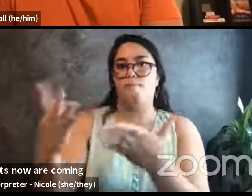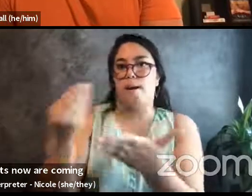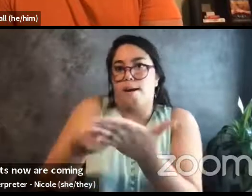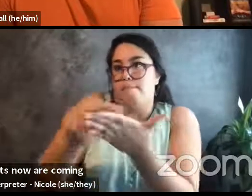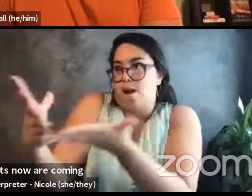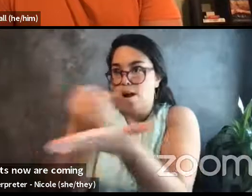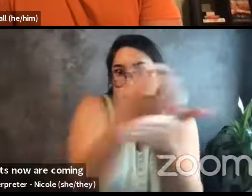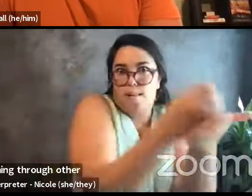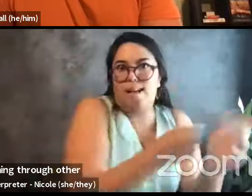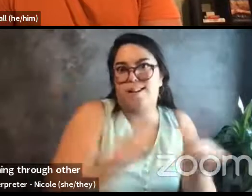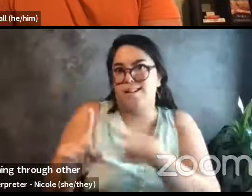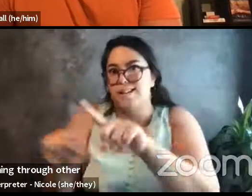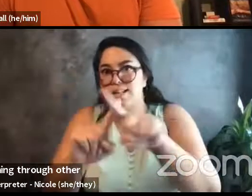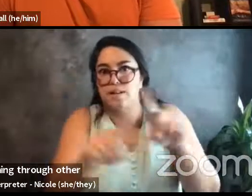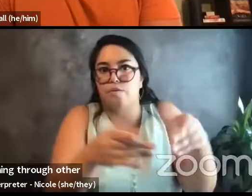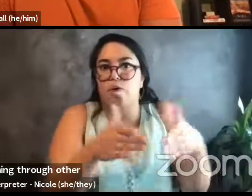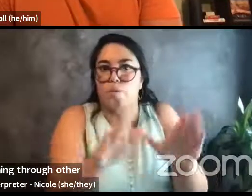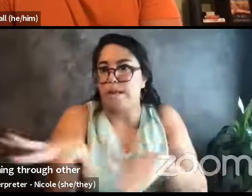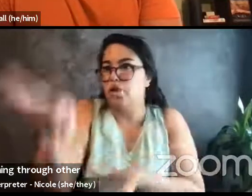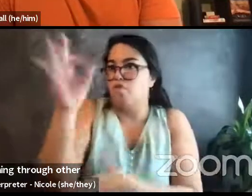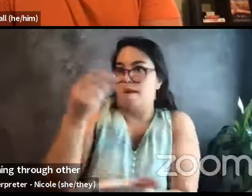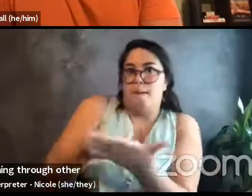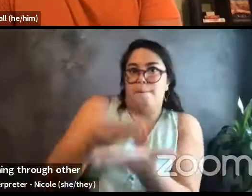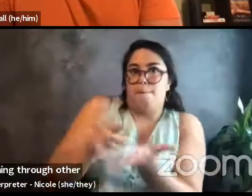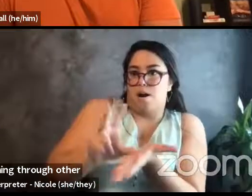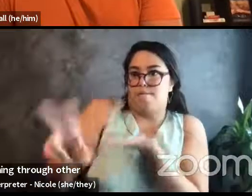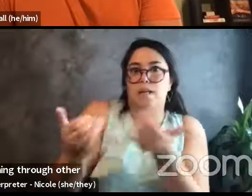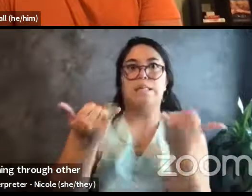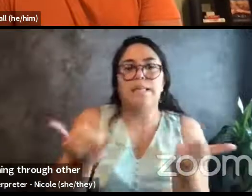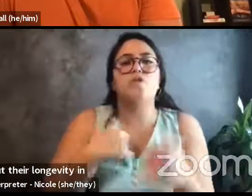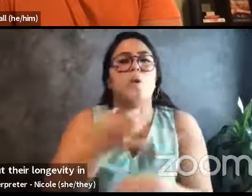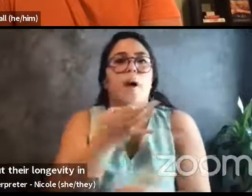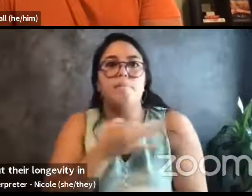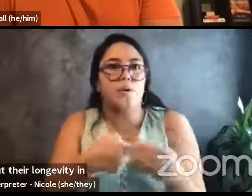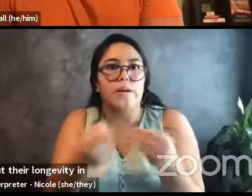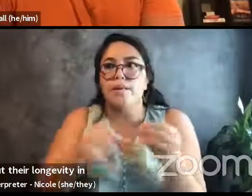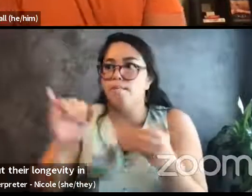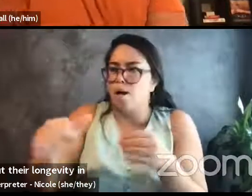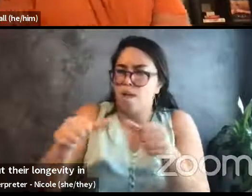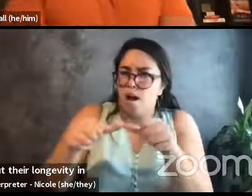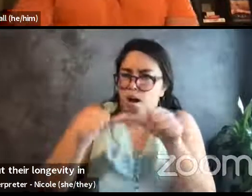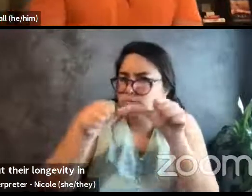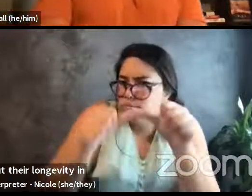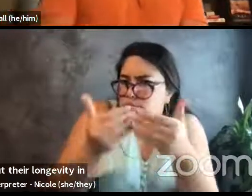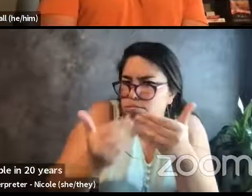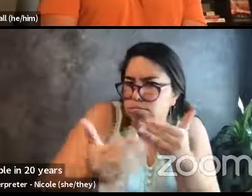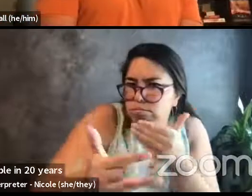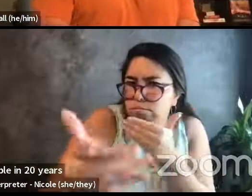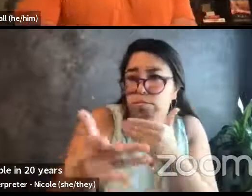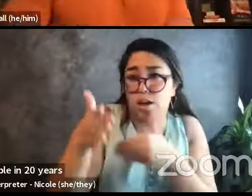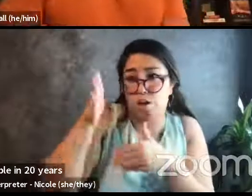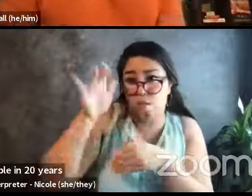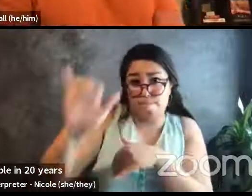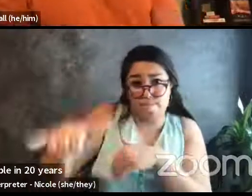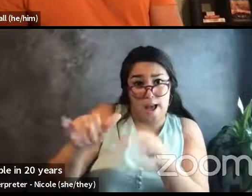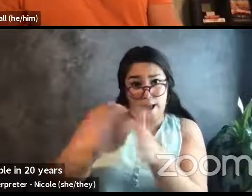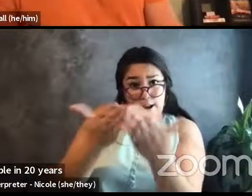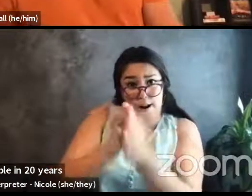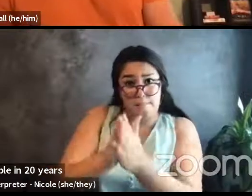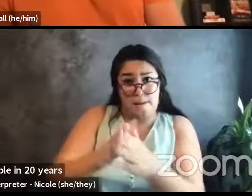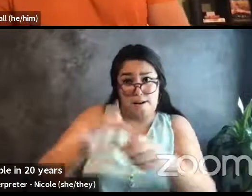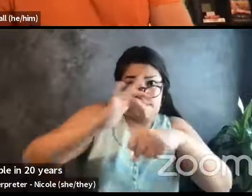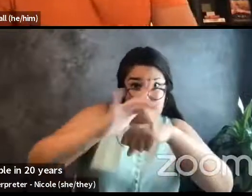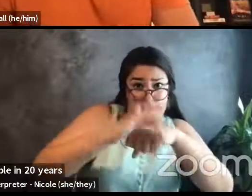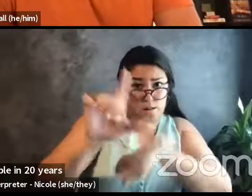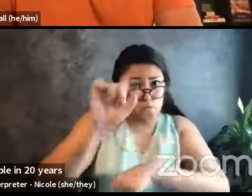curious about their longevity in terms of will they be available, um, in 20 years from now, um, uh,